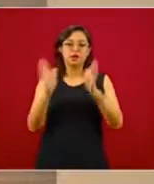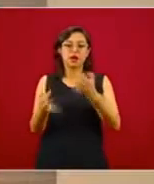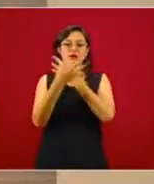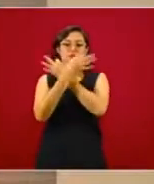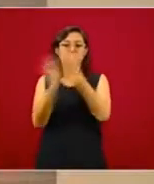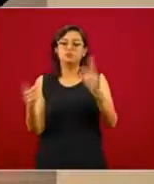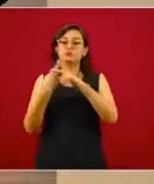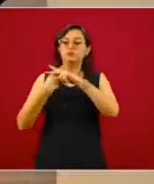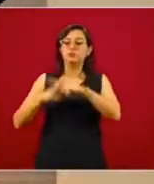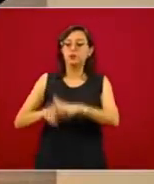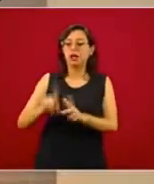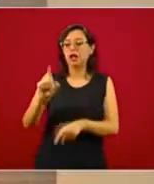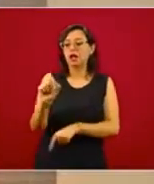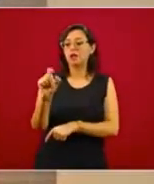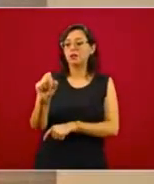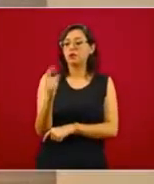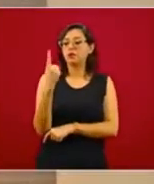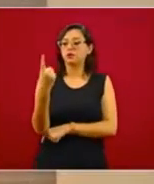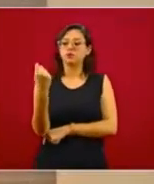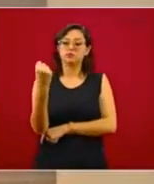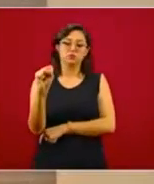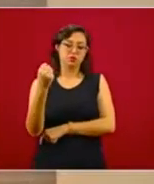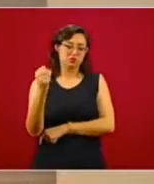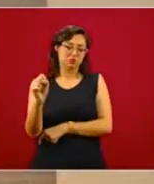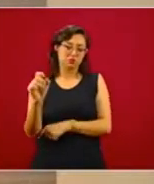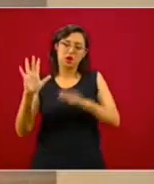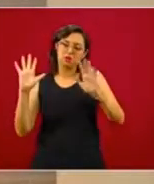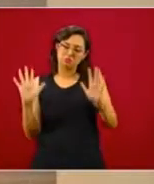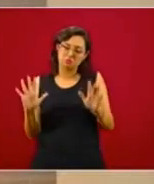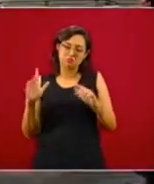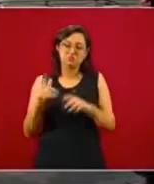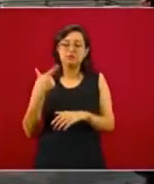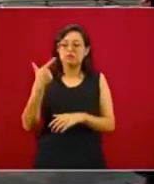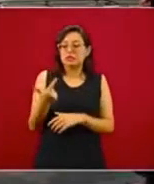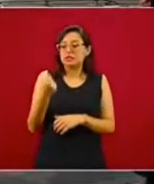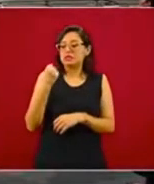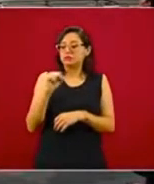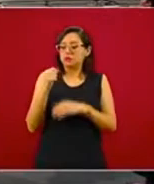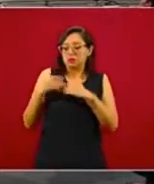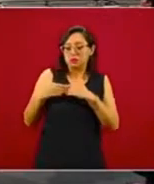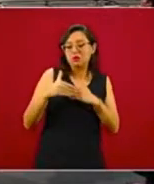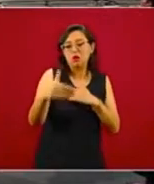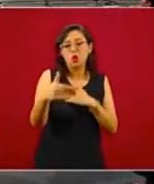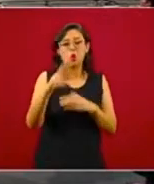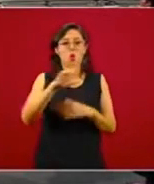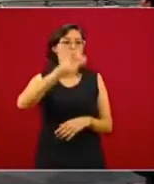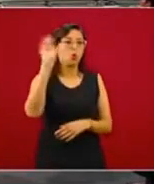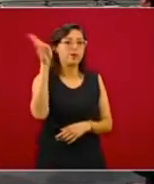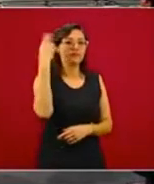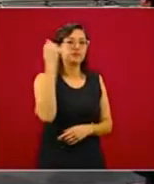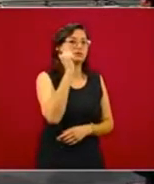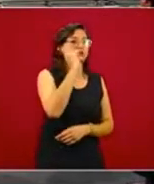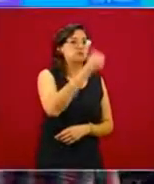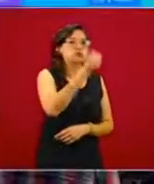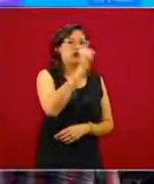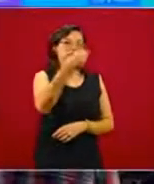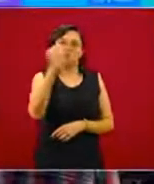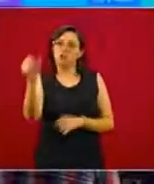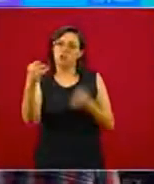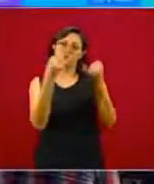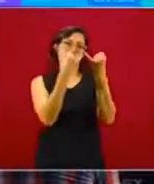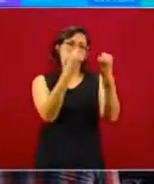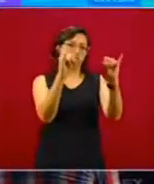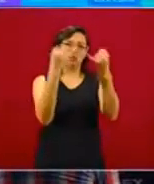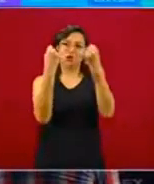announced that they are going to open up on September 21st. These are autonomous decisions precisely because we are